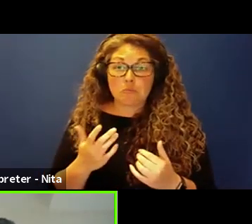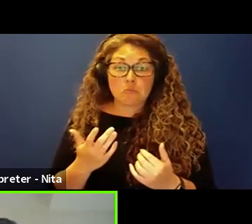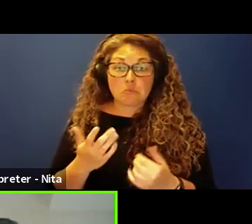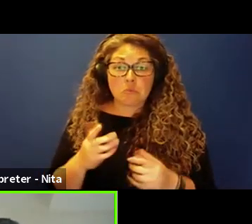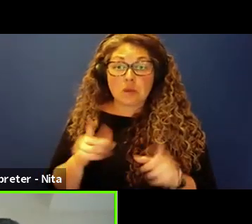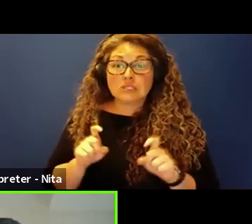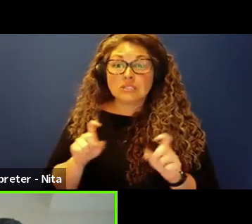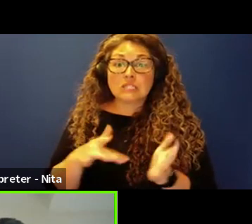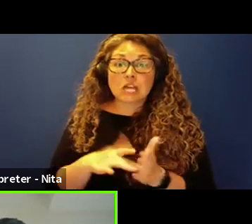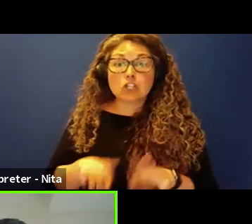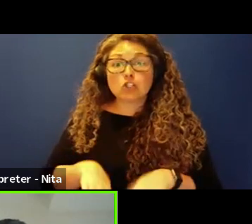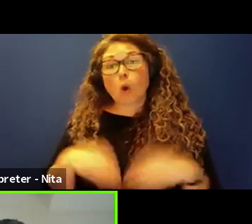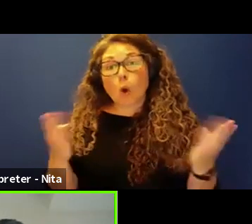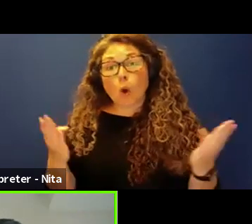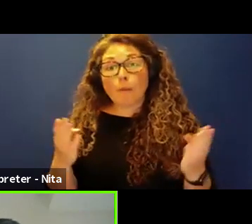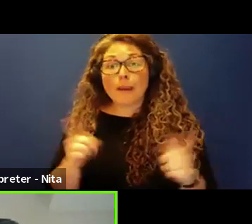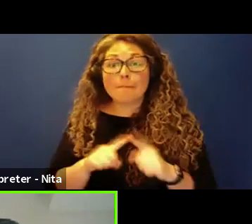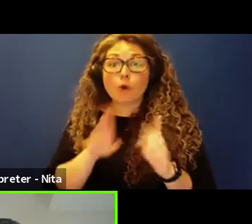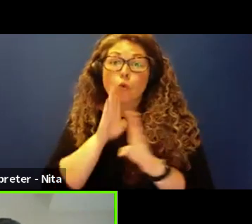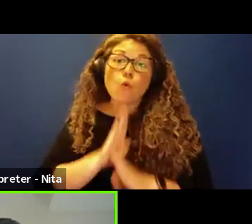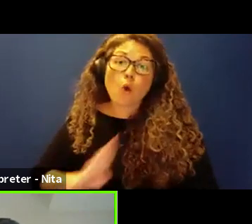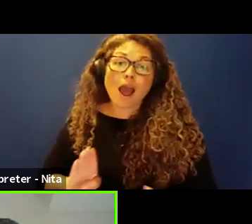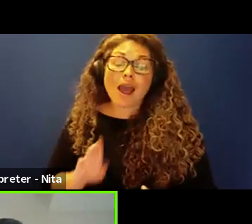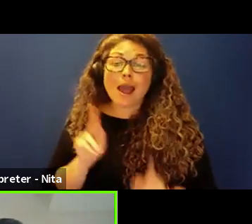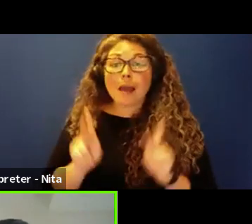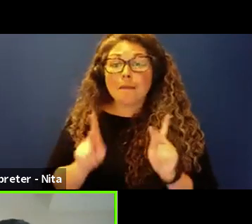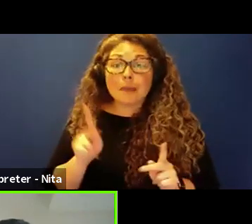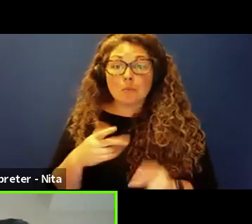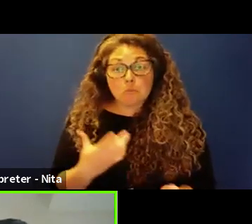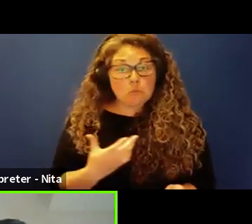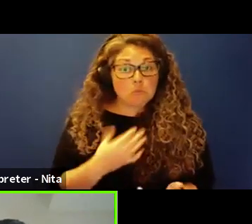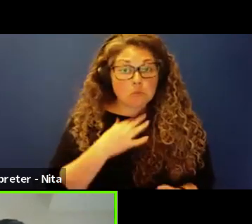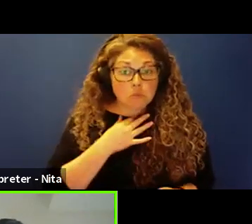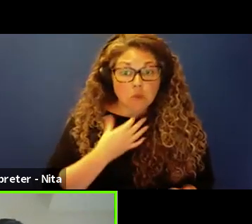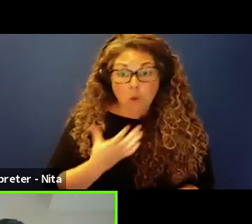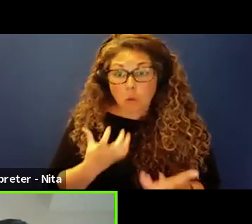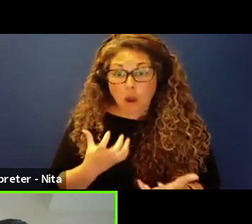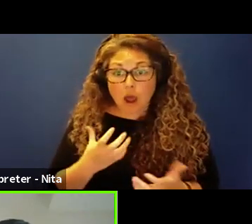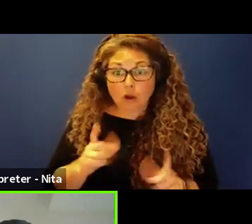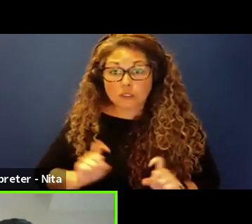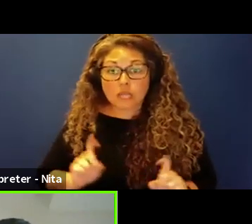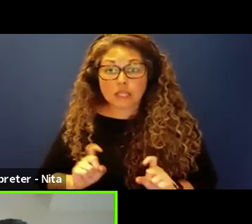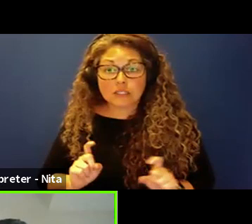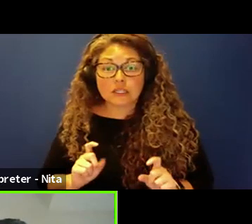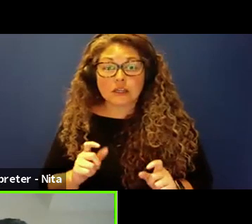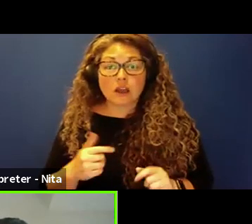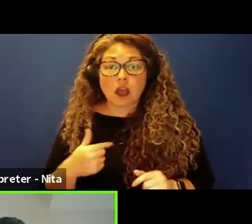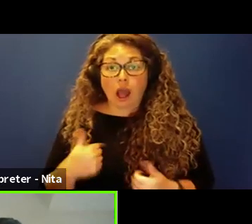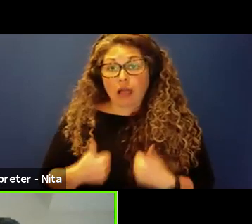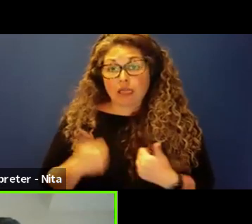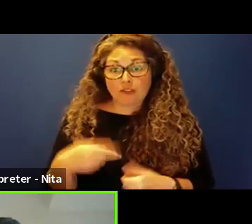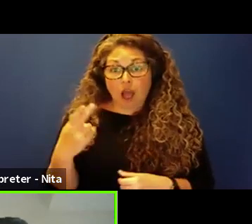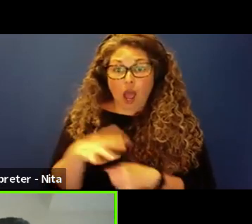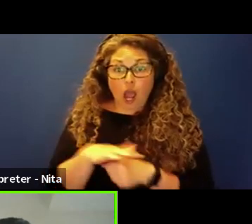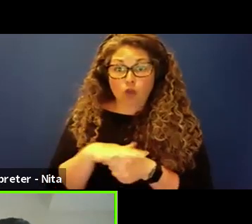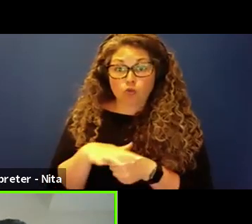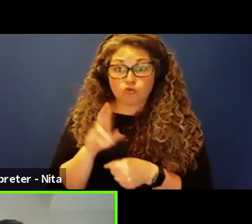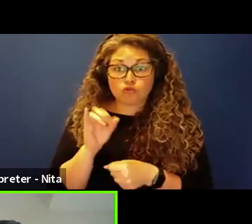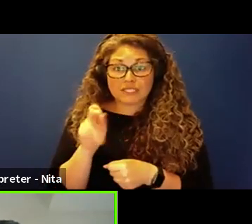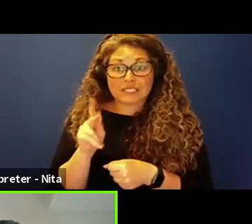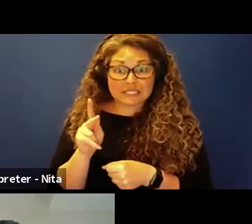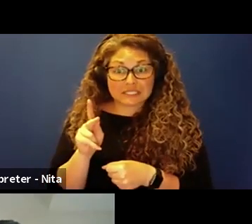centers open, they're underutilized, and people would like to get tested, especially when you live in a high risk area, to see if you are